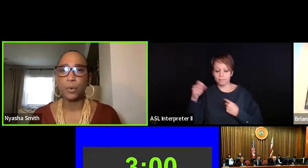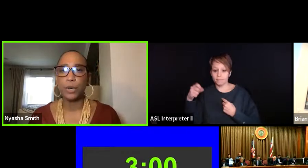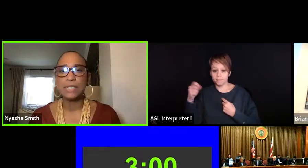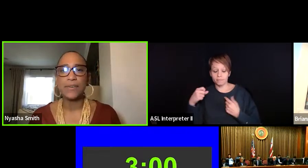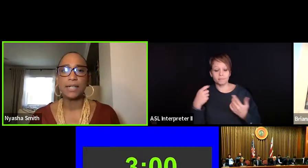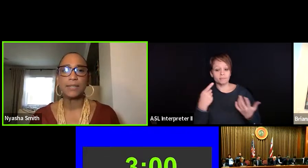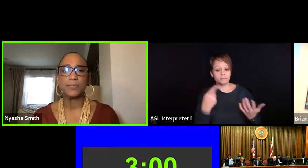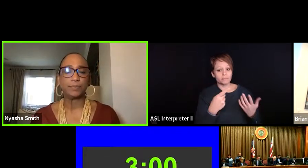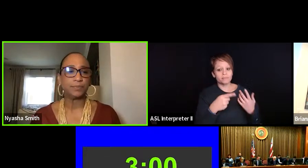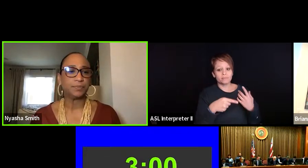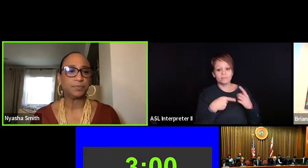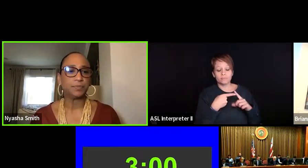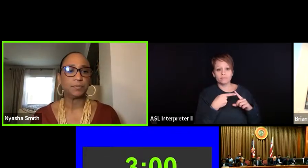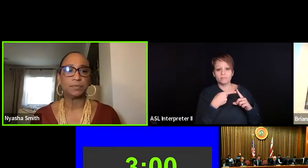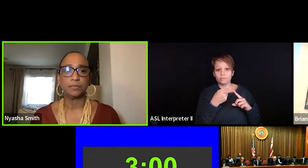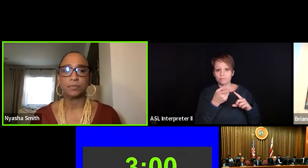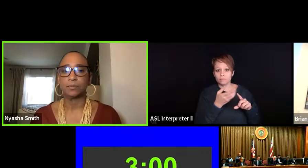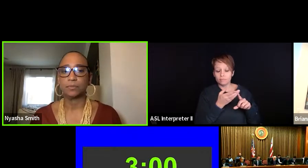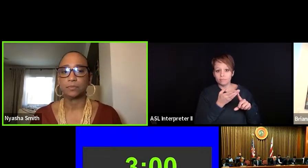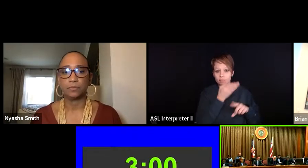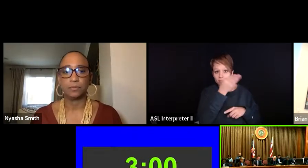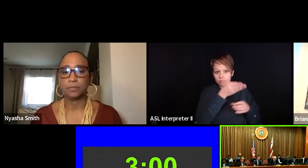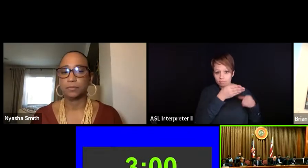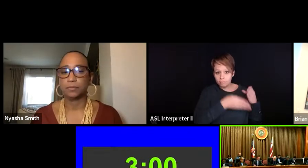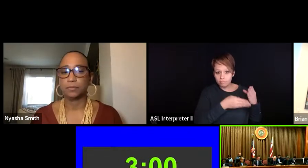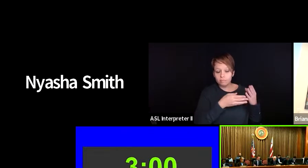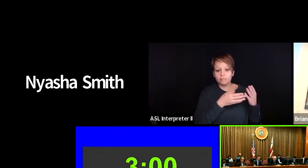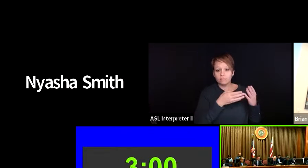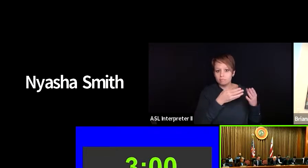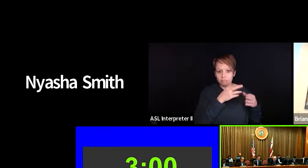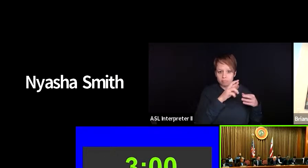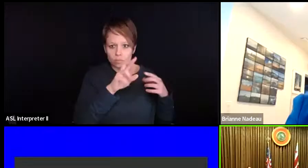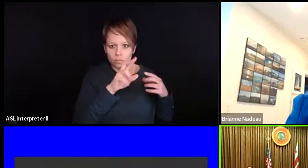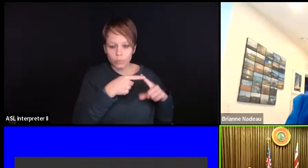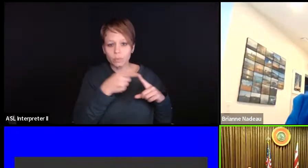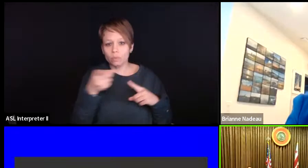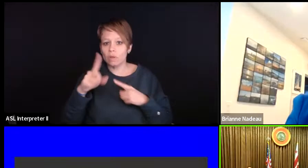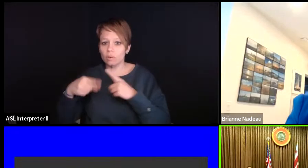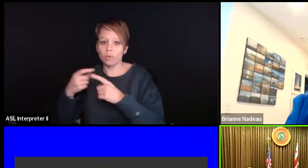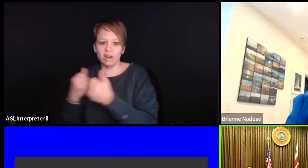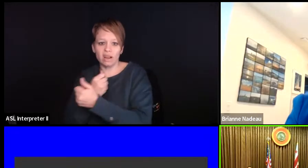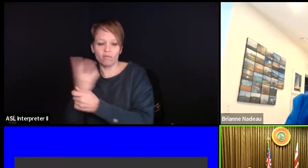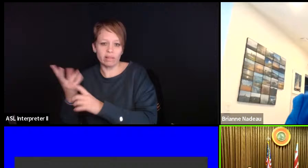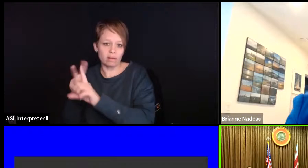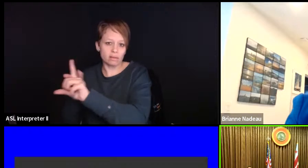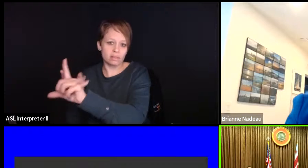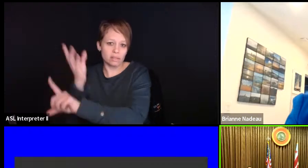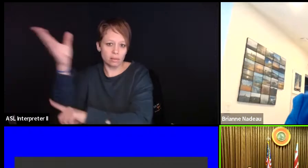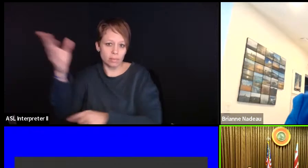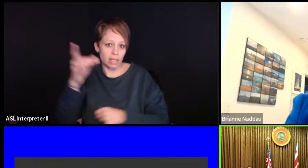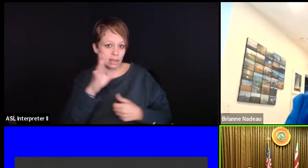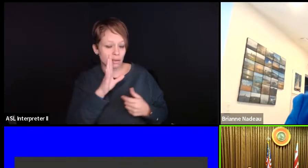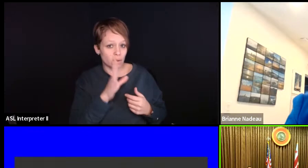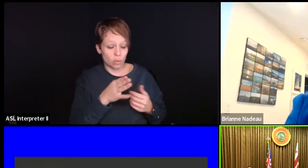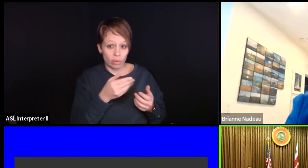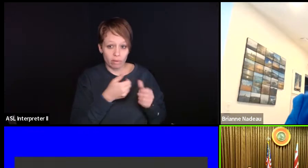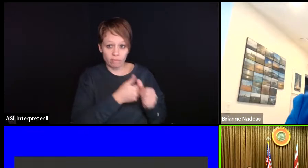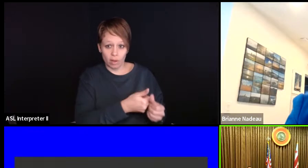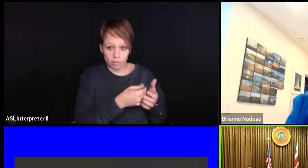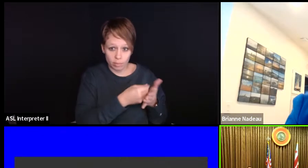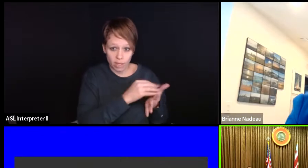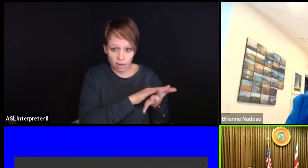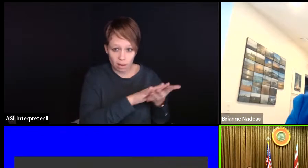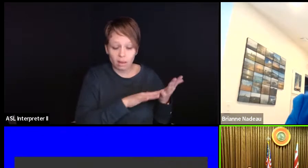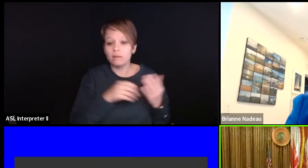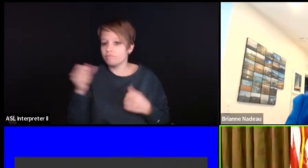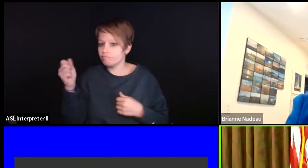Once the report is filed, Madam Budget Director, does the measure's fiscal impact statement comply with council requirements? Yes, it does. Without objection, this measure will be